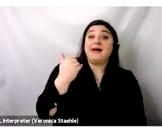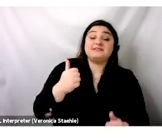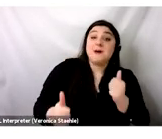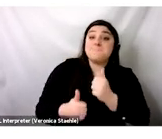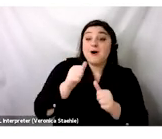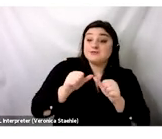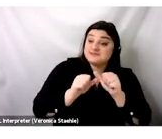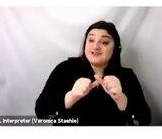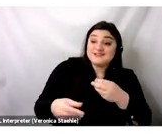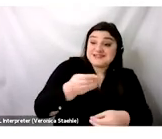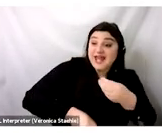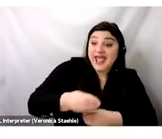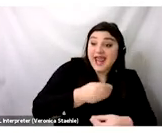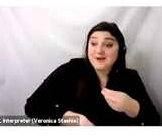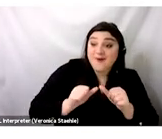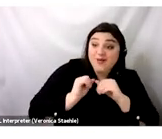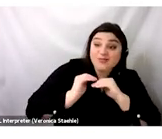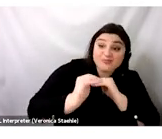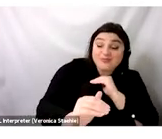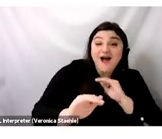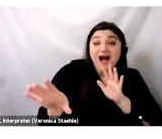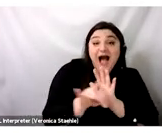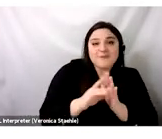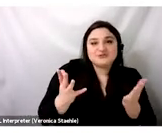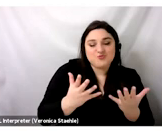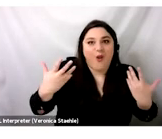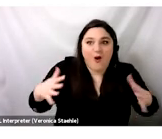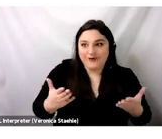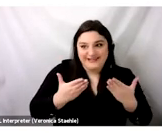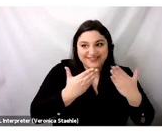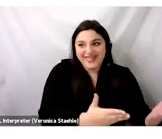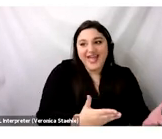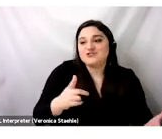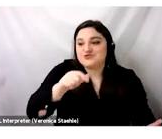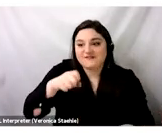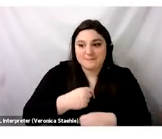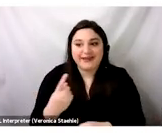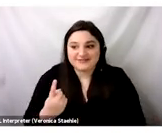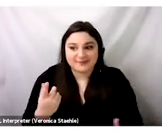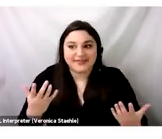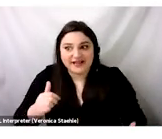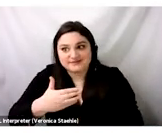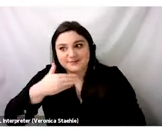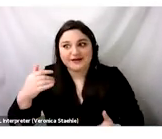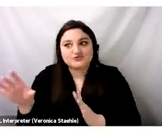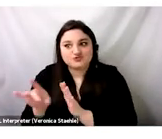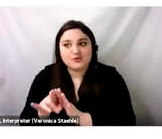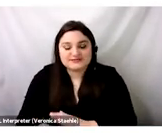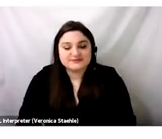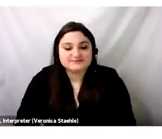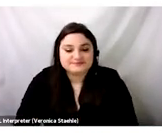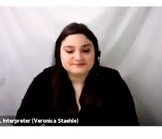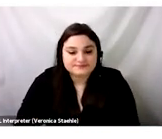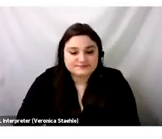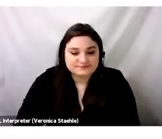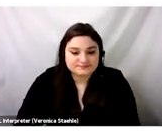already exists, because we don't have to create a new one. Yeah. So Eden is asking if you can explain what